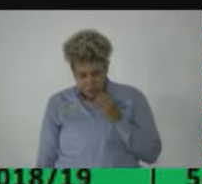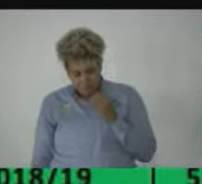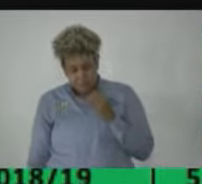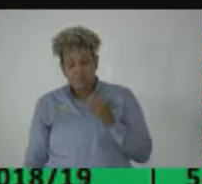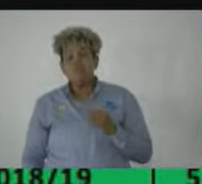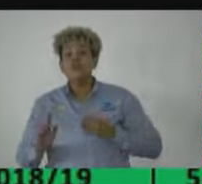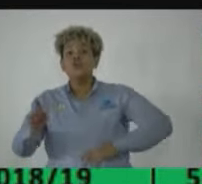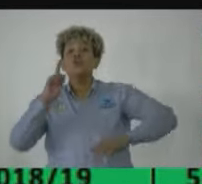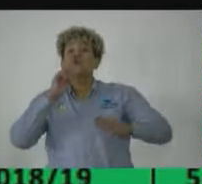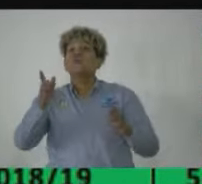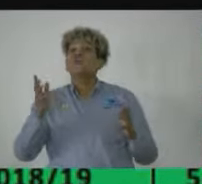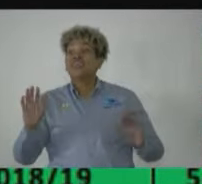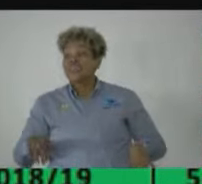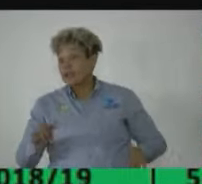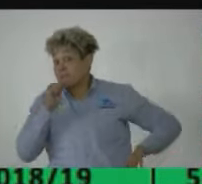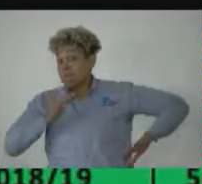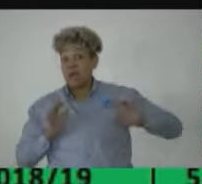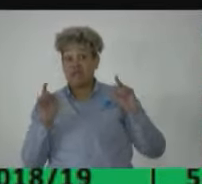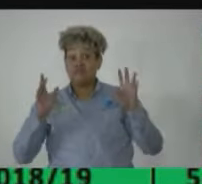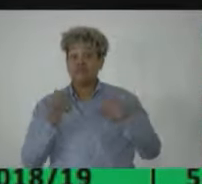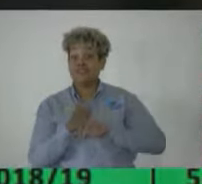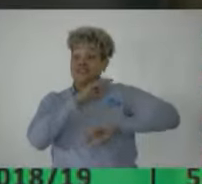And to